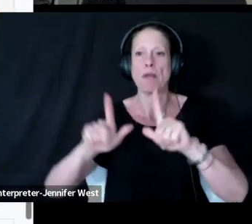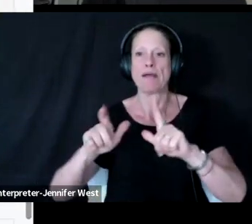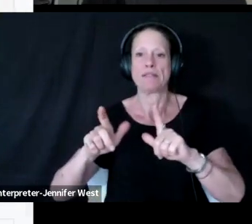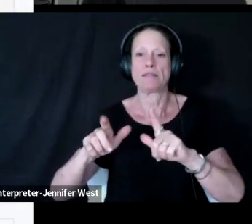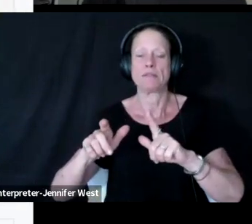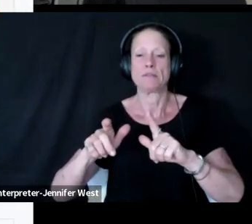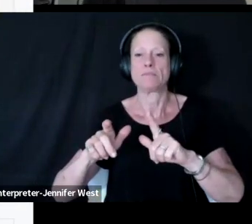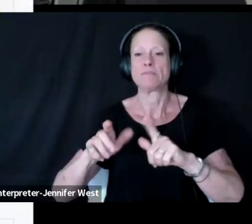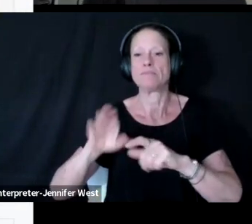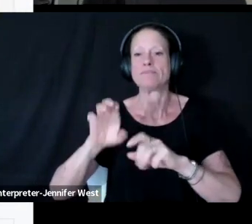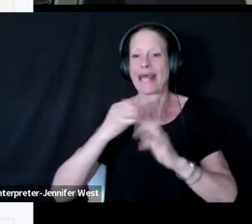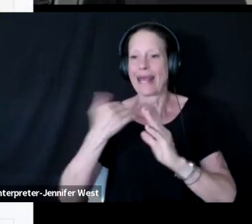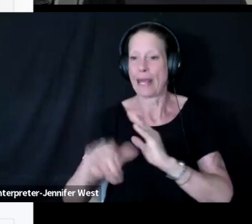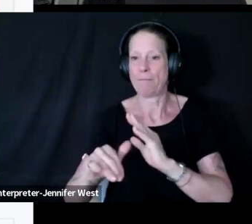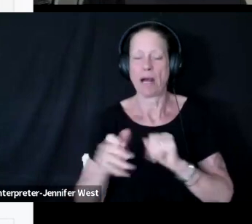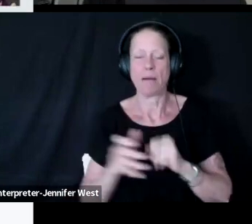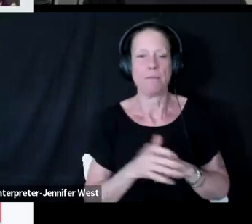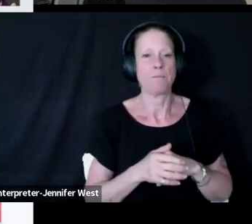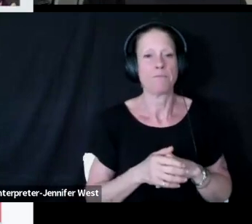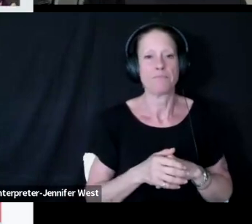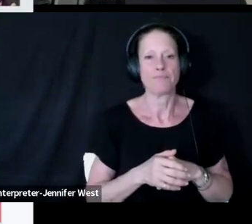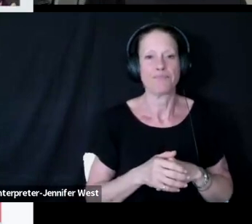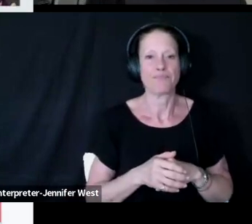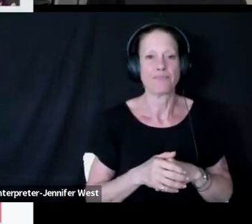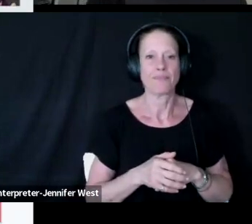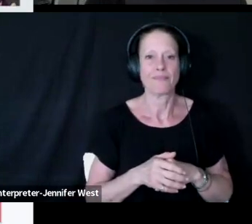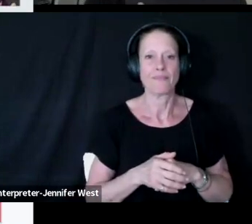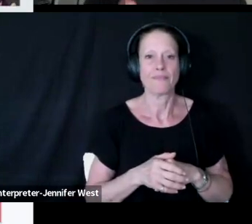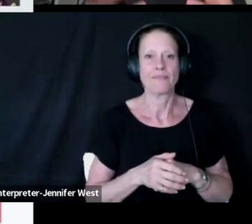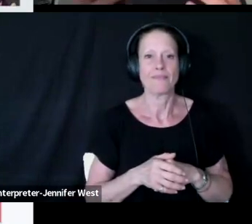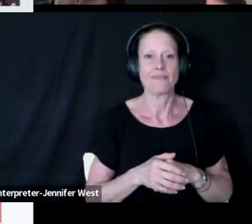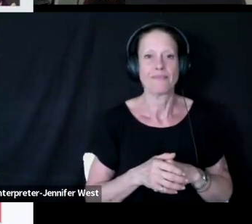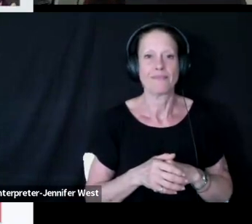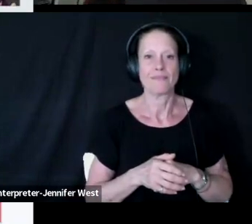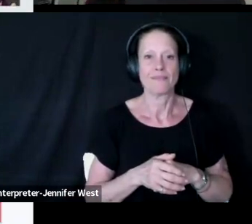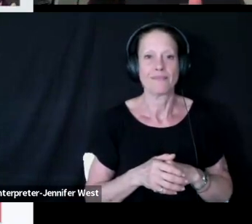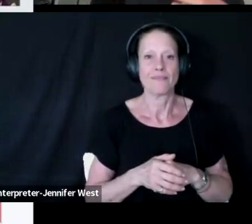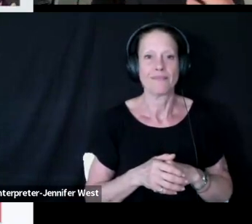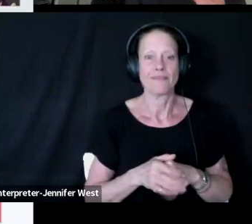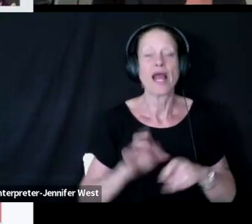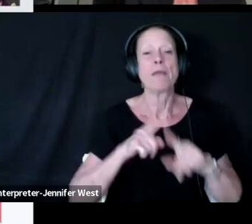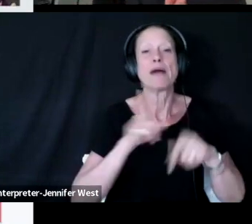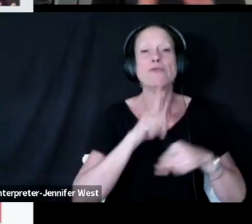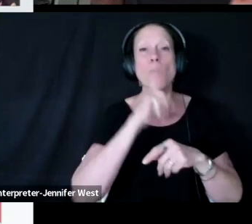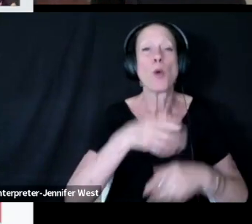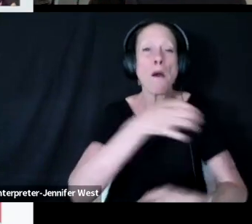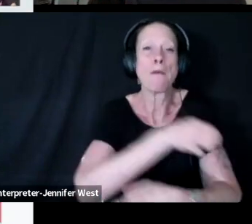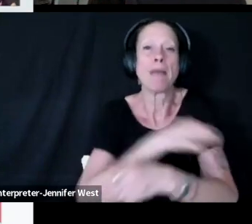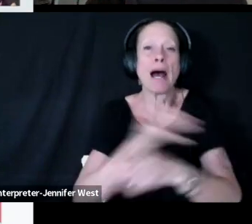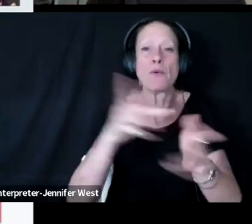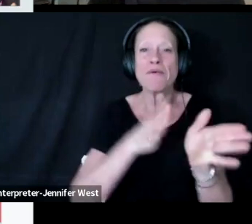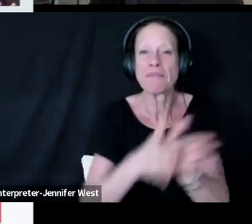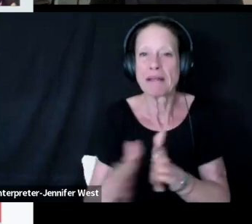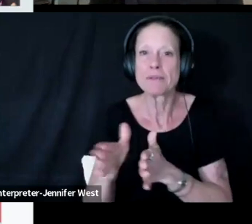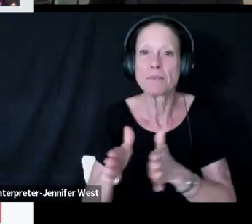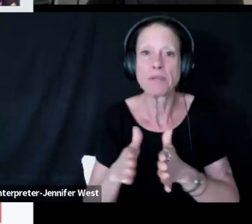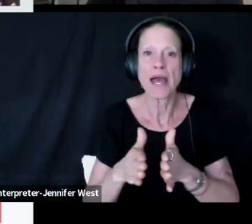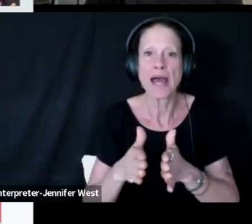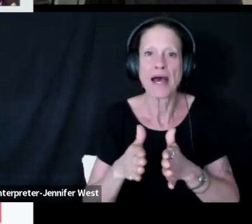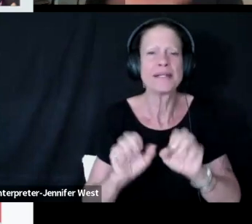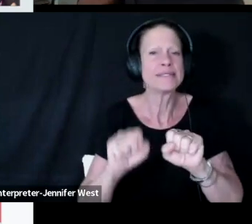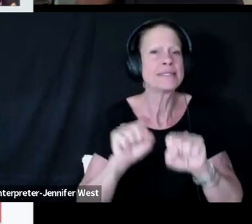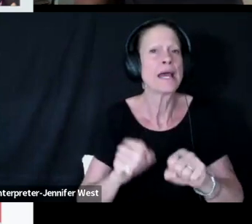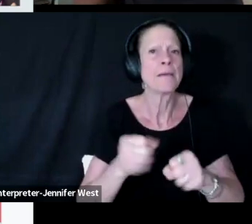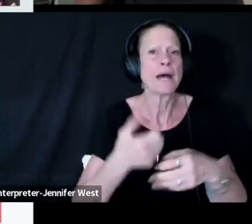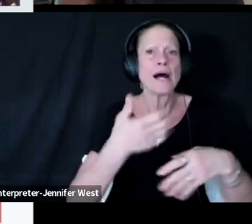again, the real power of the plan comes in the ability to share the plan with other people, right?